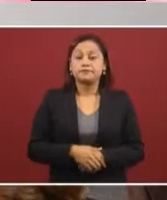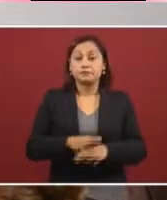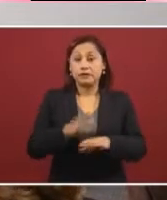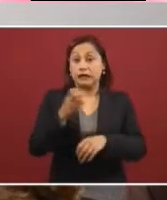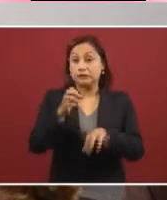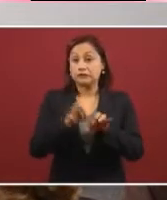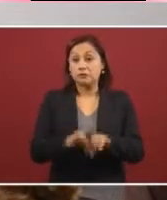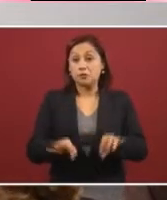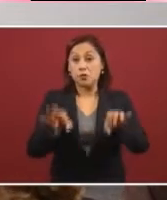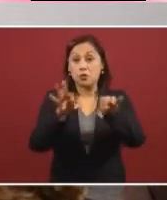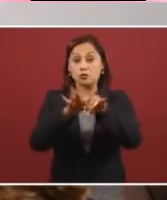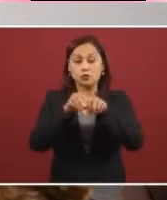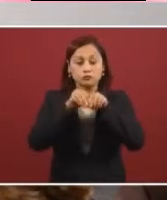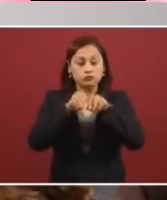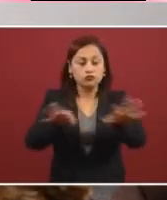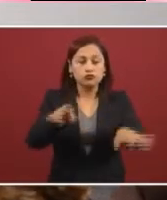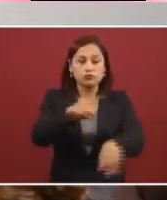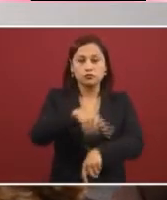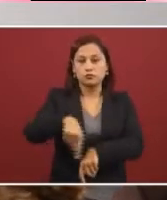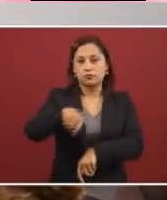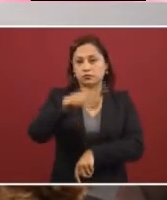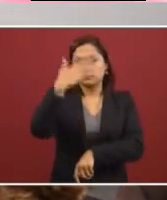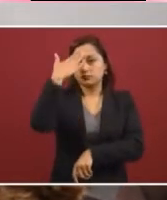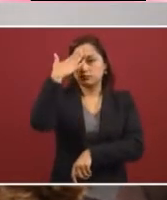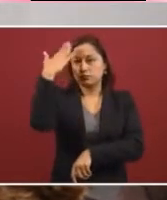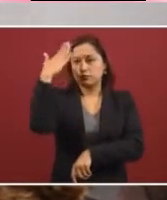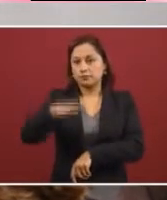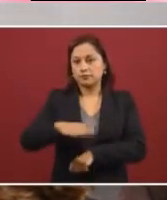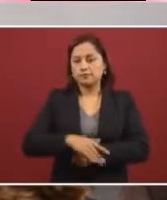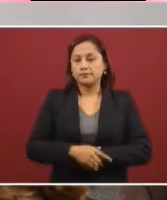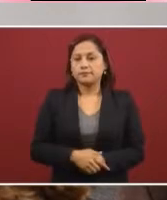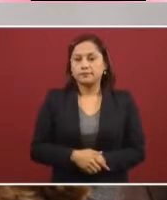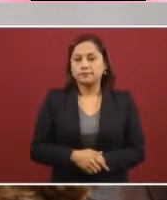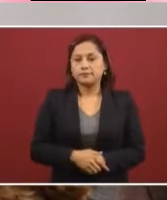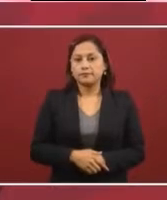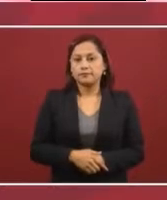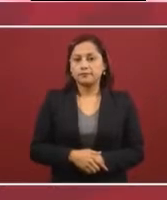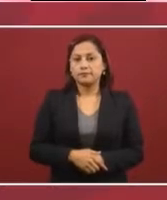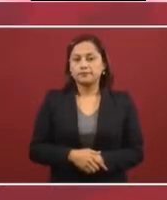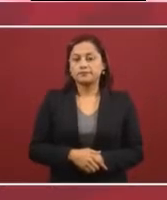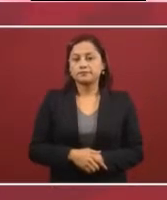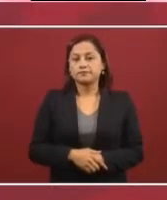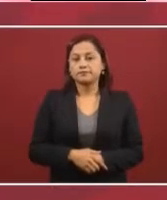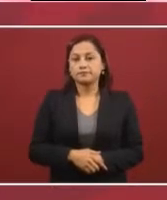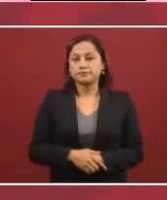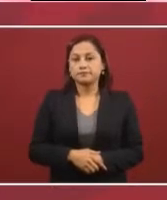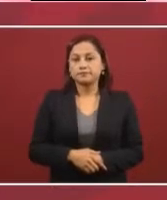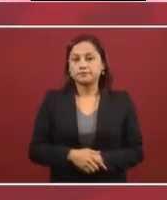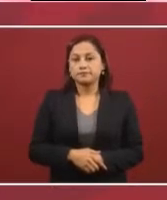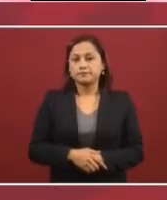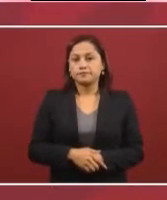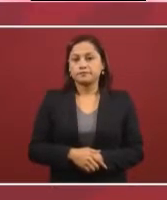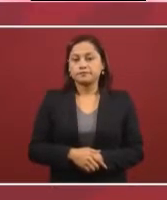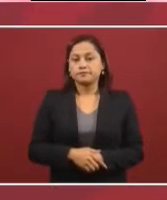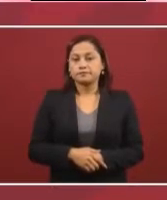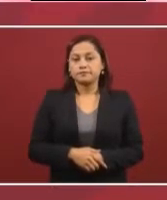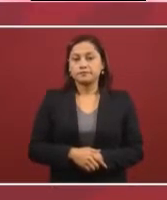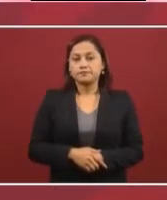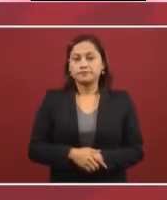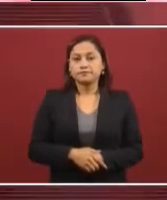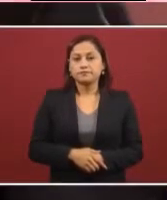So we need to inform you of that as well, so that we